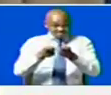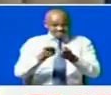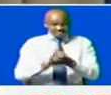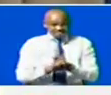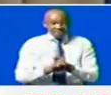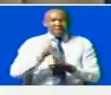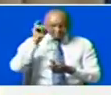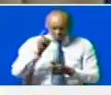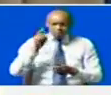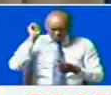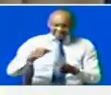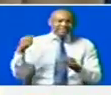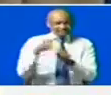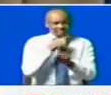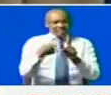must be fought for.